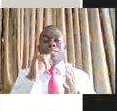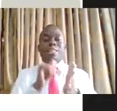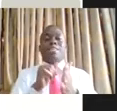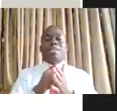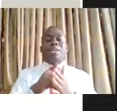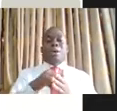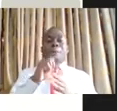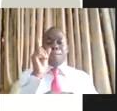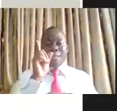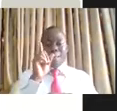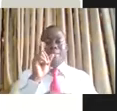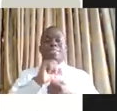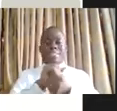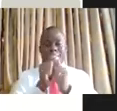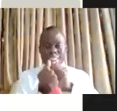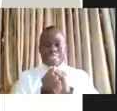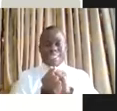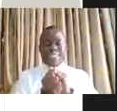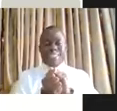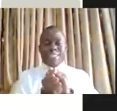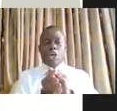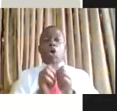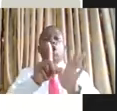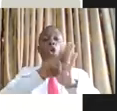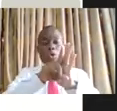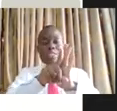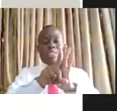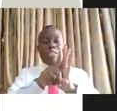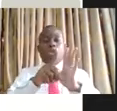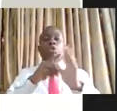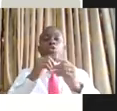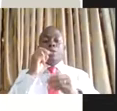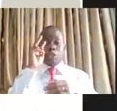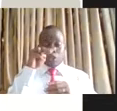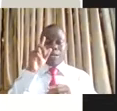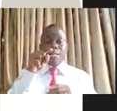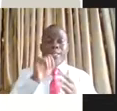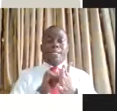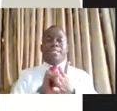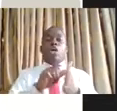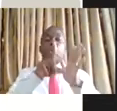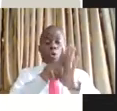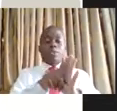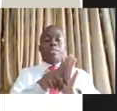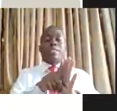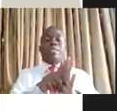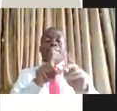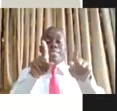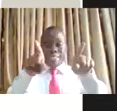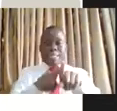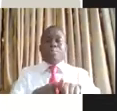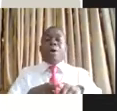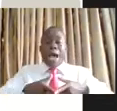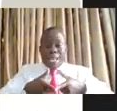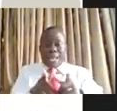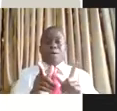for how this fund will be managed, chances are that it will be a legislation that will allow the MCAs to